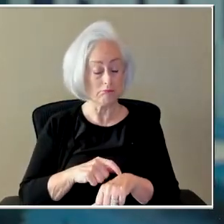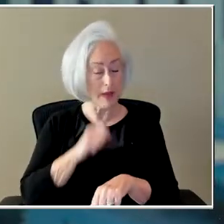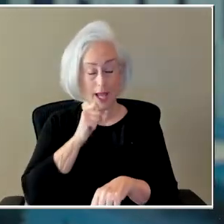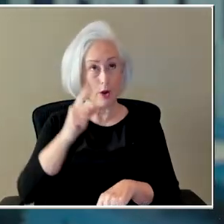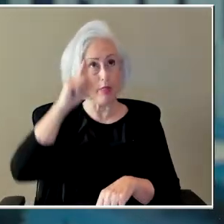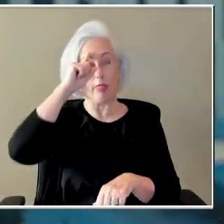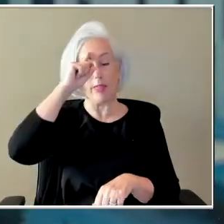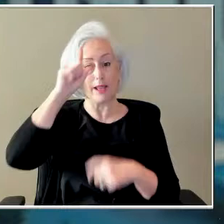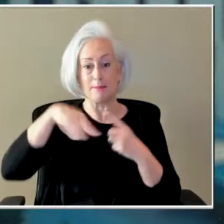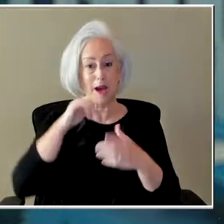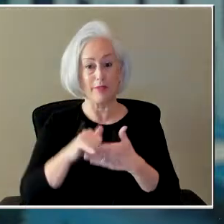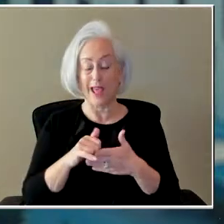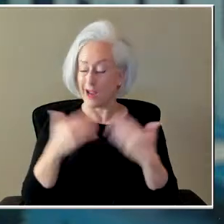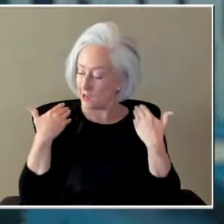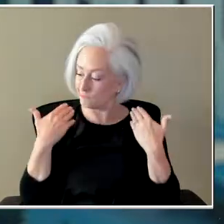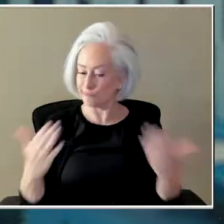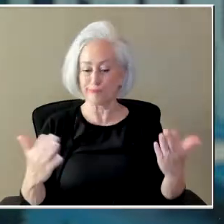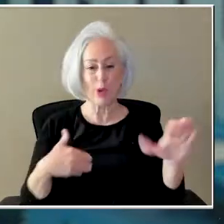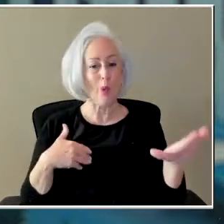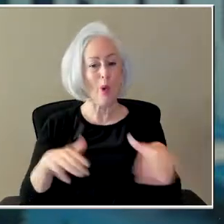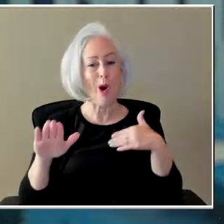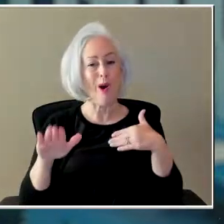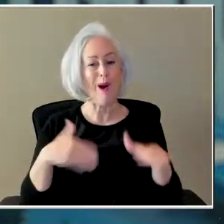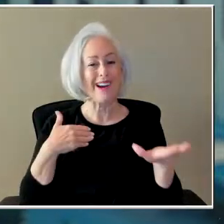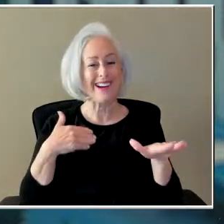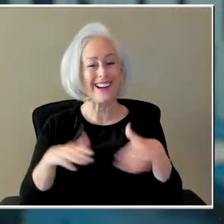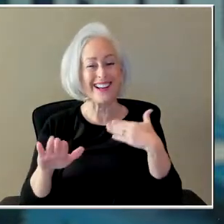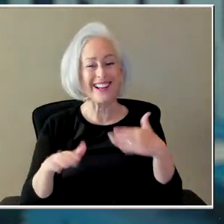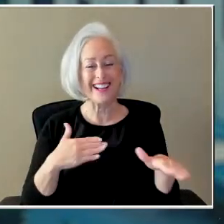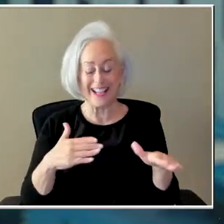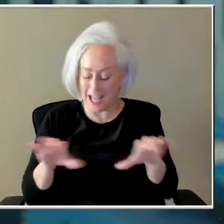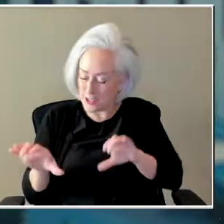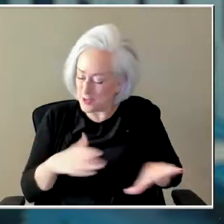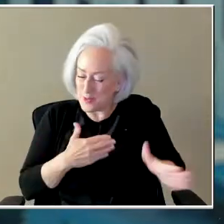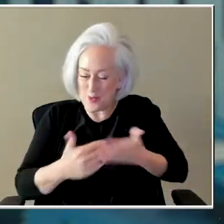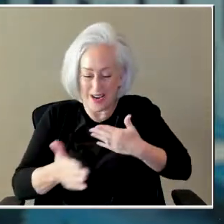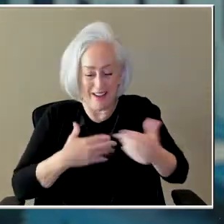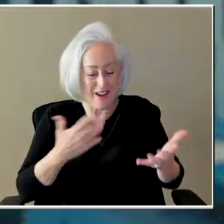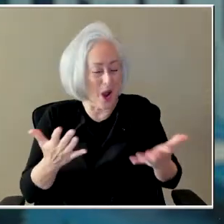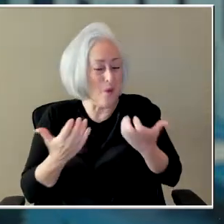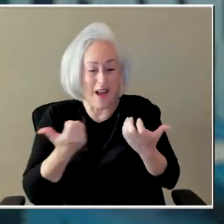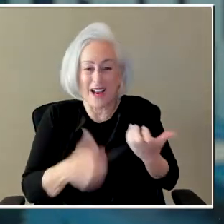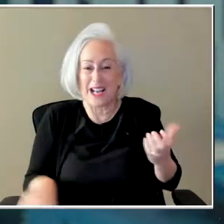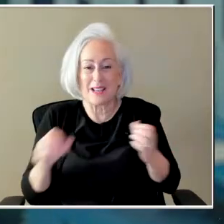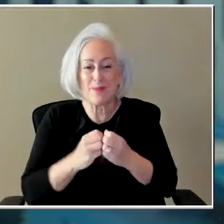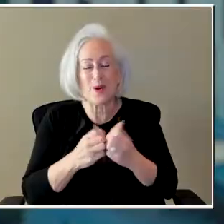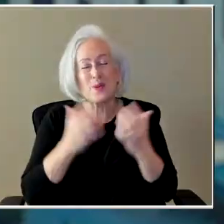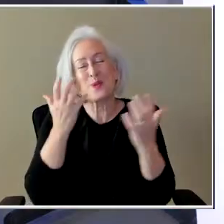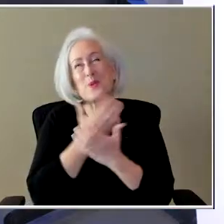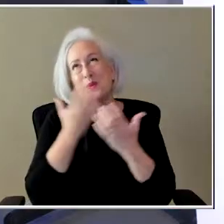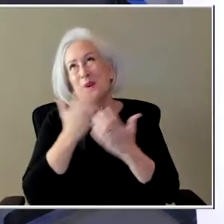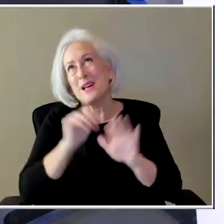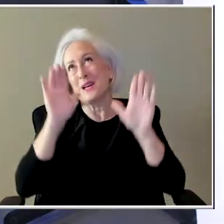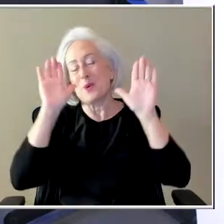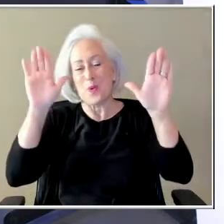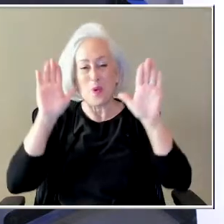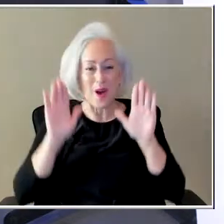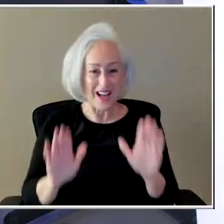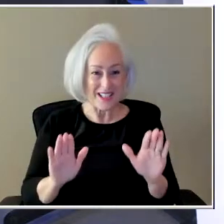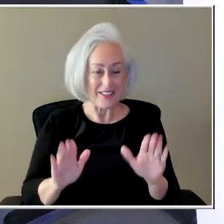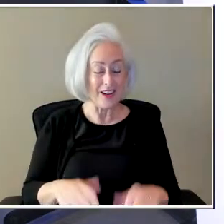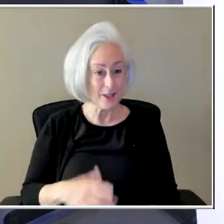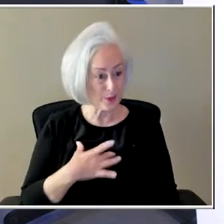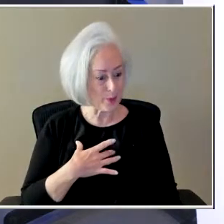just walk and do what I want to do anymore. It's been wonderful. Well, we like to hear that. Shelley, how has